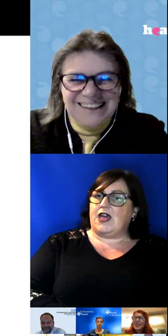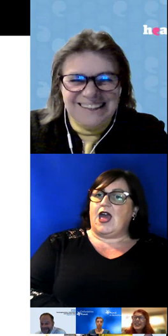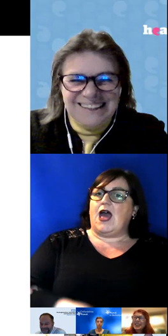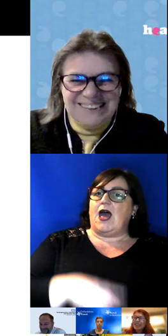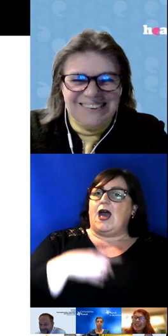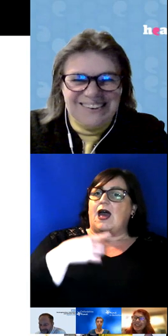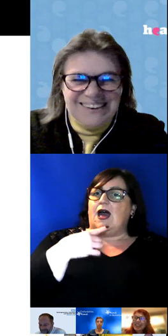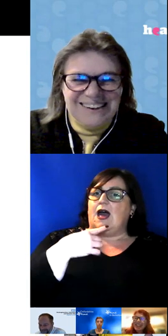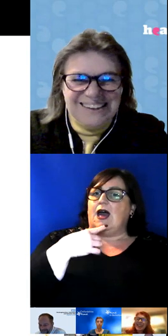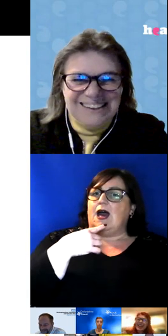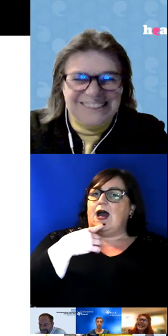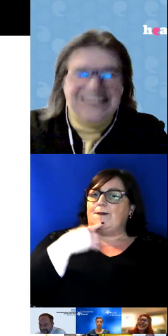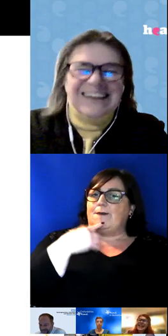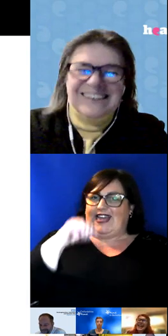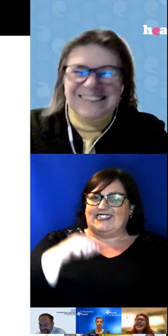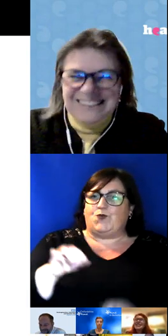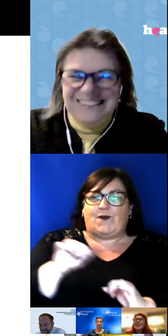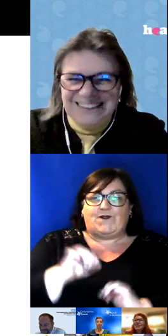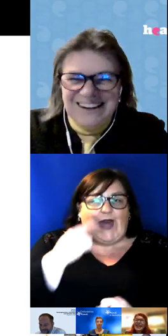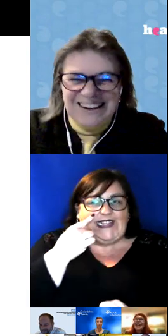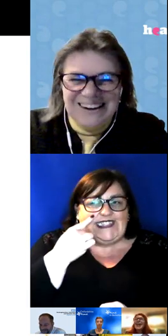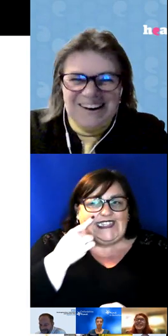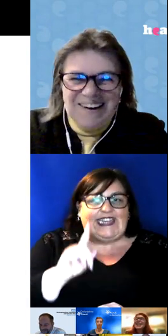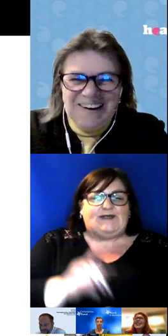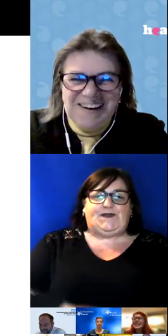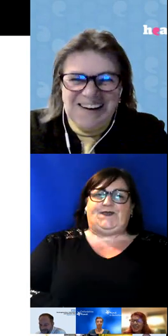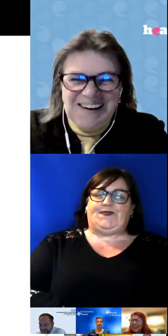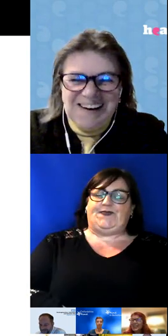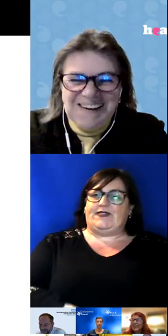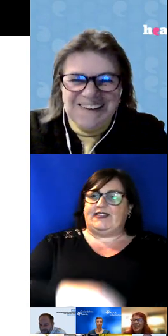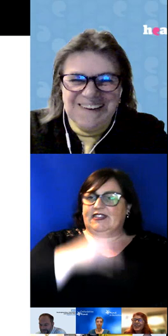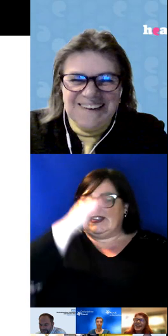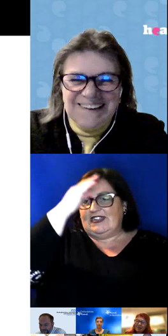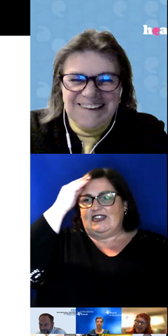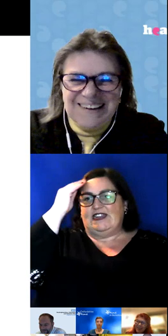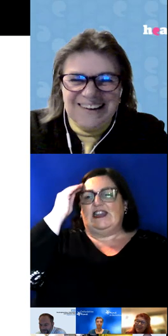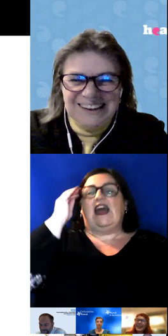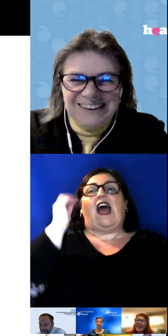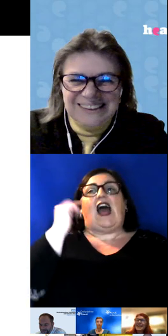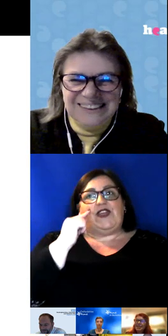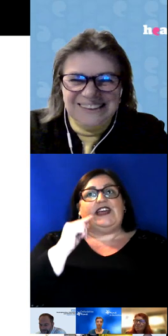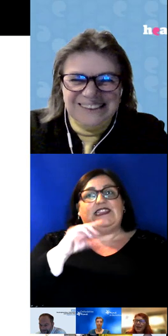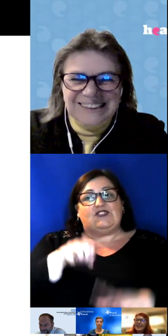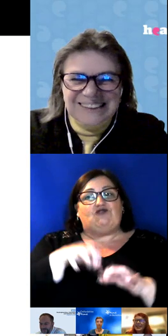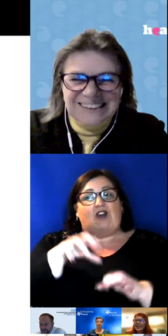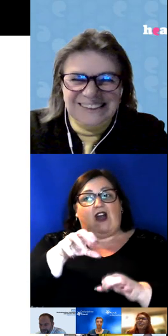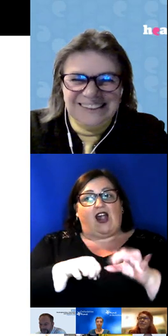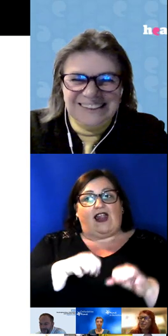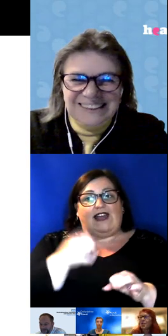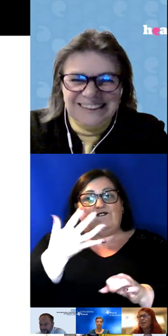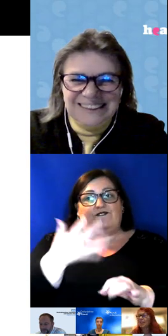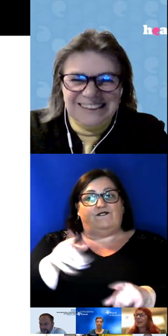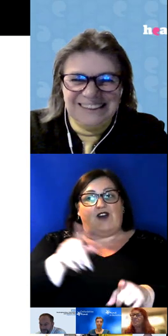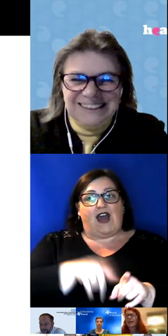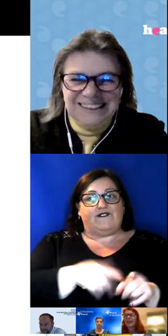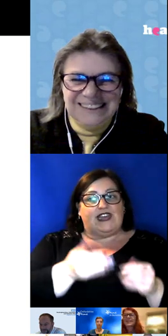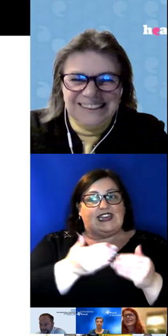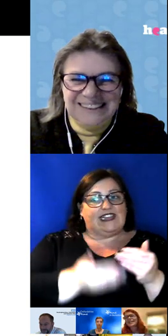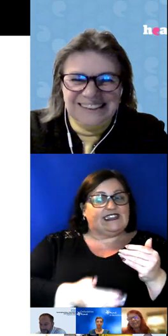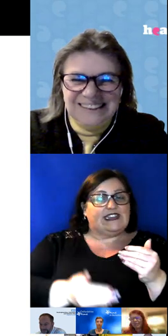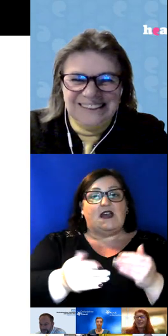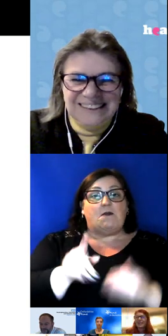Yes, it's a wait to see, really, isn't it? I mean, yeah. It's going to be, I think you're going to struggle in 5 years, but if you can get a basic groundwork